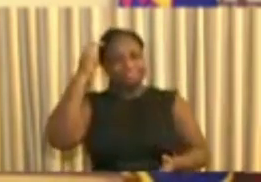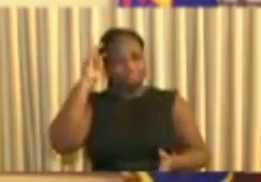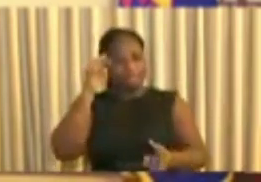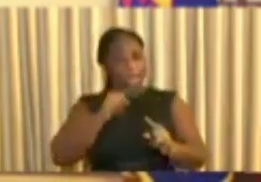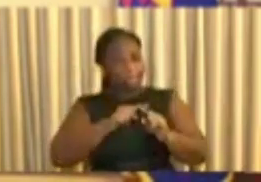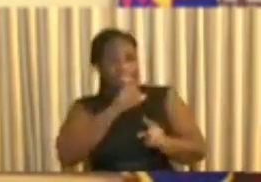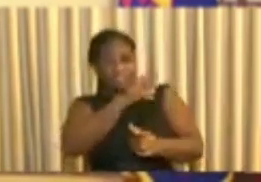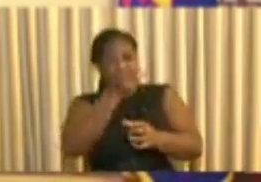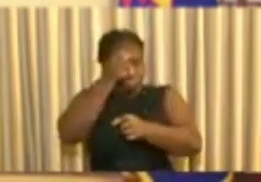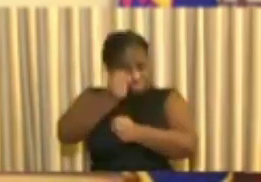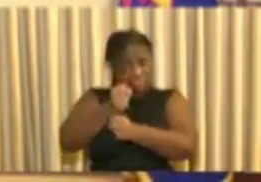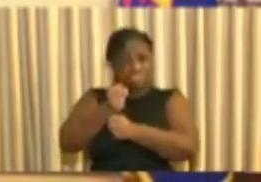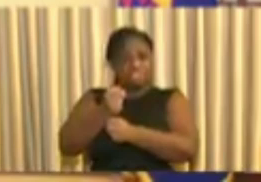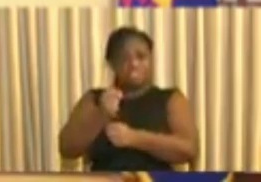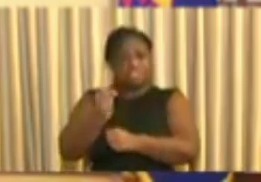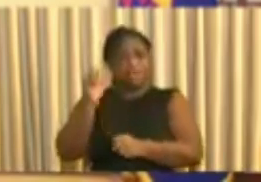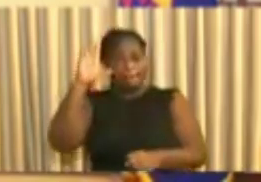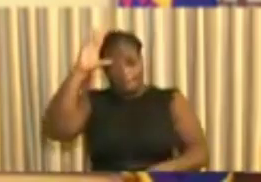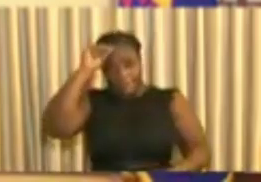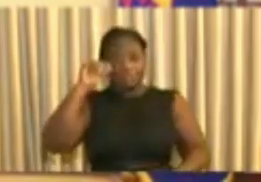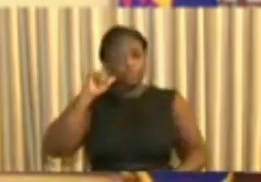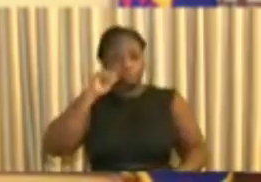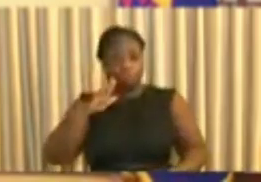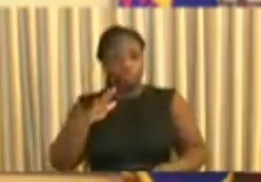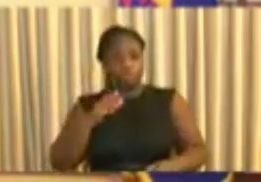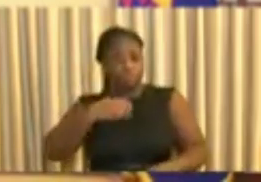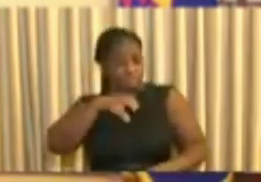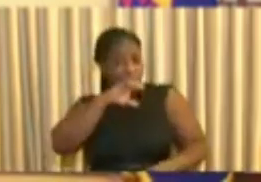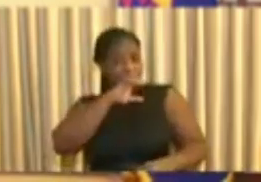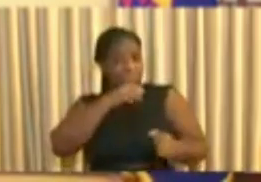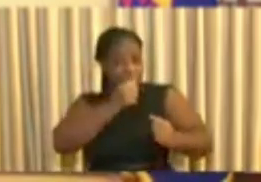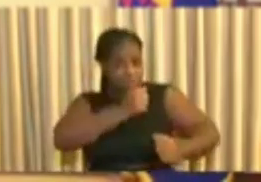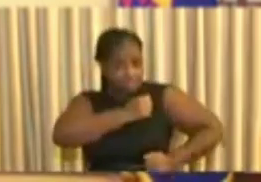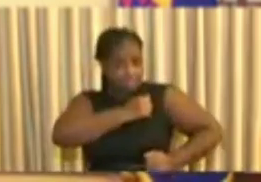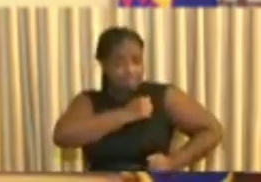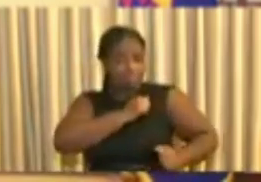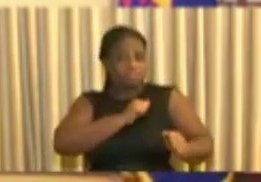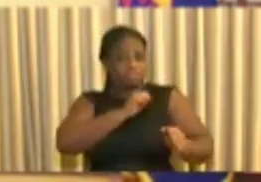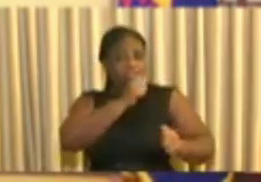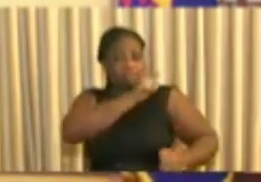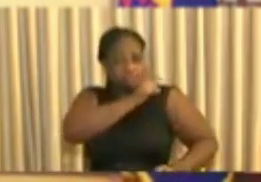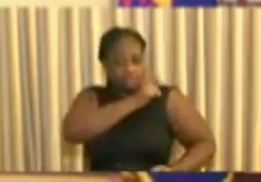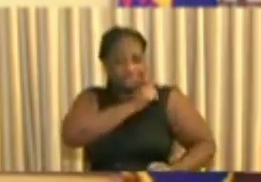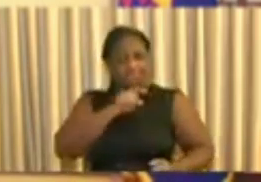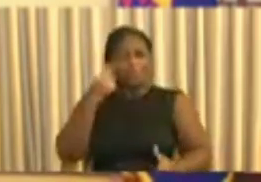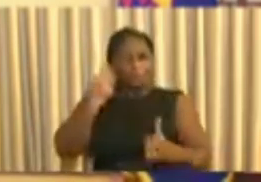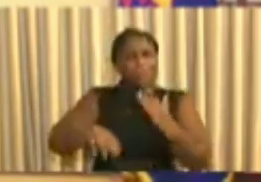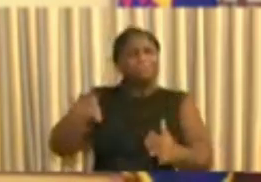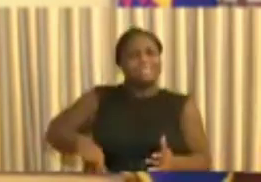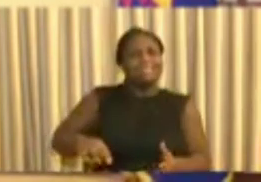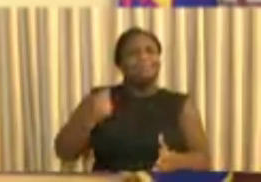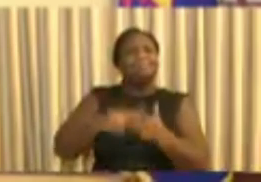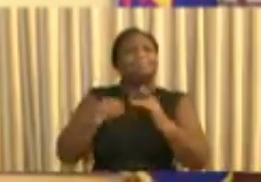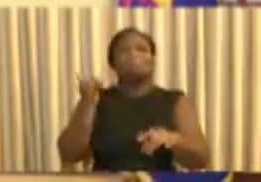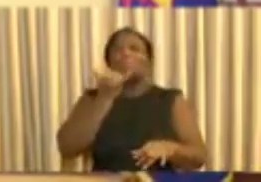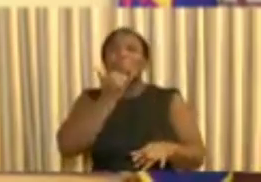of the population in the men and women of our security services. Who gains from such